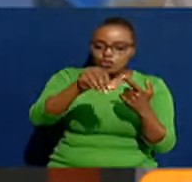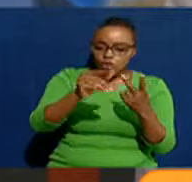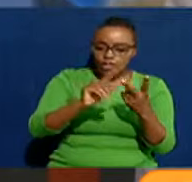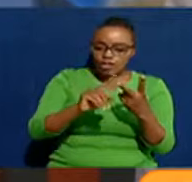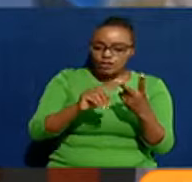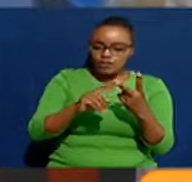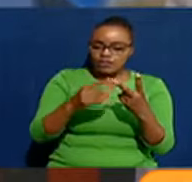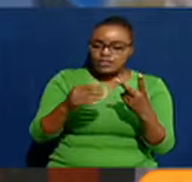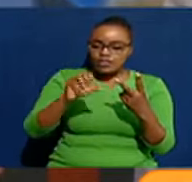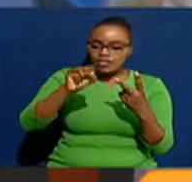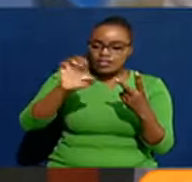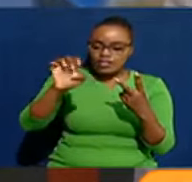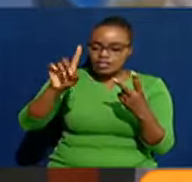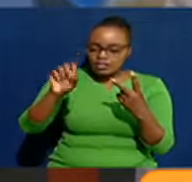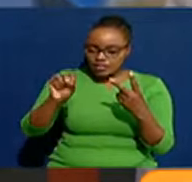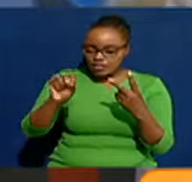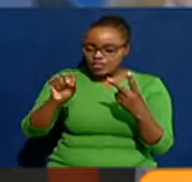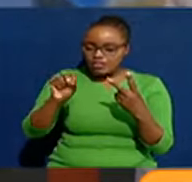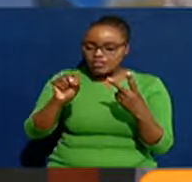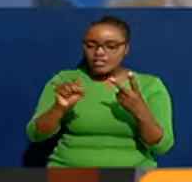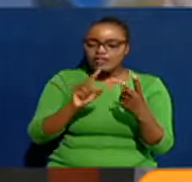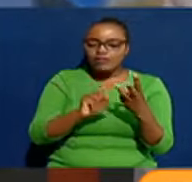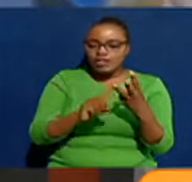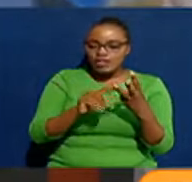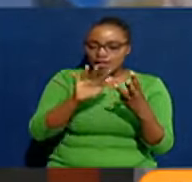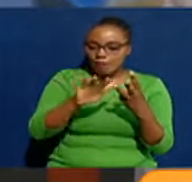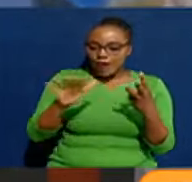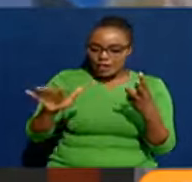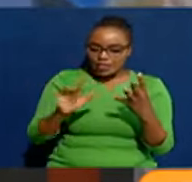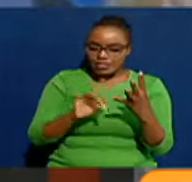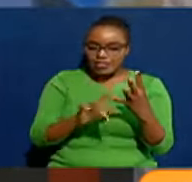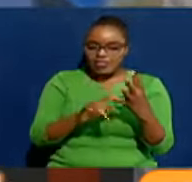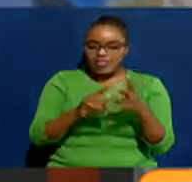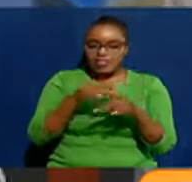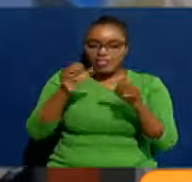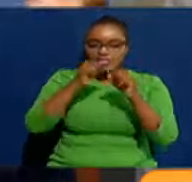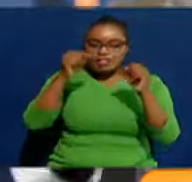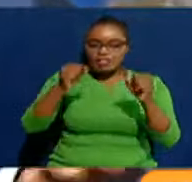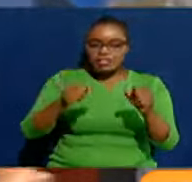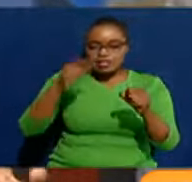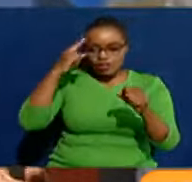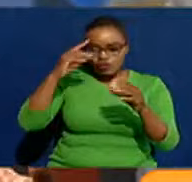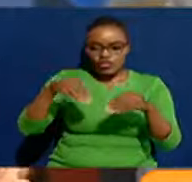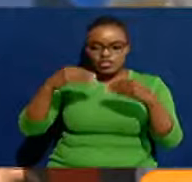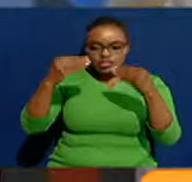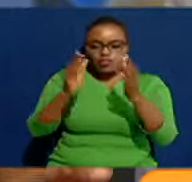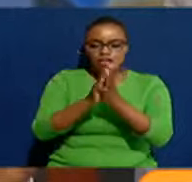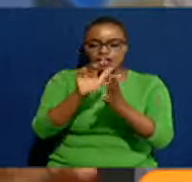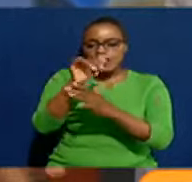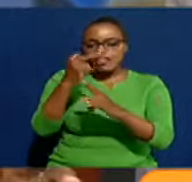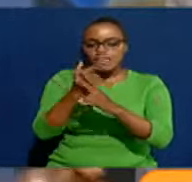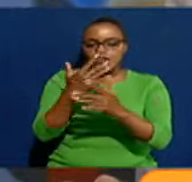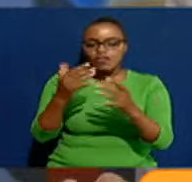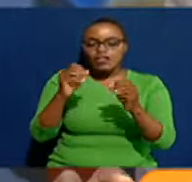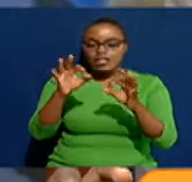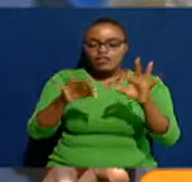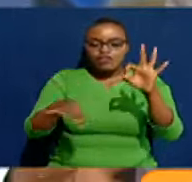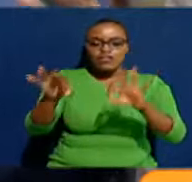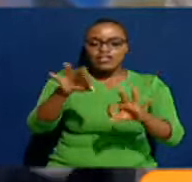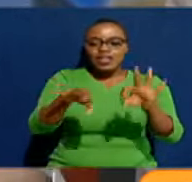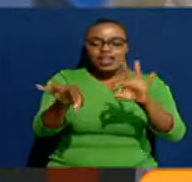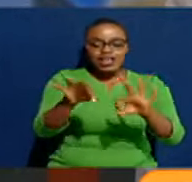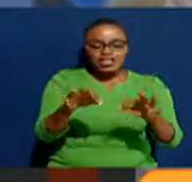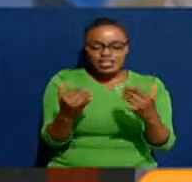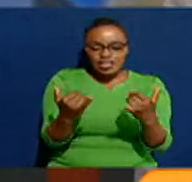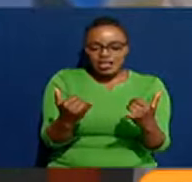must look at the seed, then you must look at the market, and then probably the systems for distribution and everything else. If fertilizers